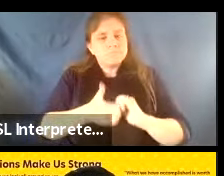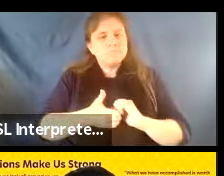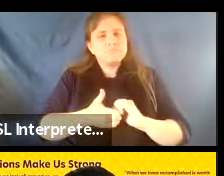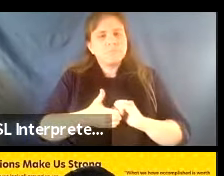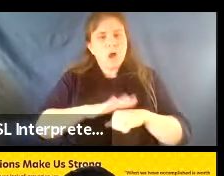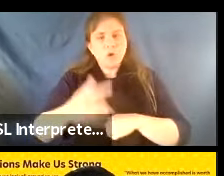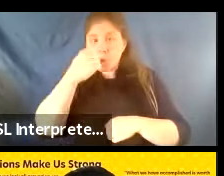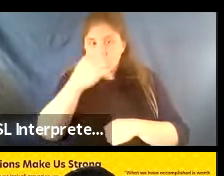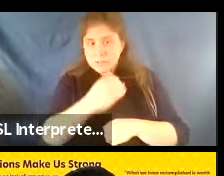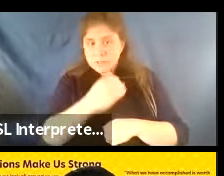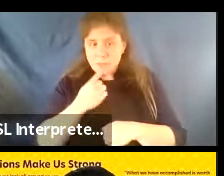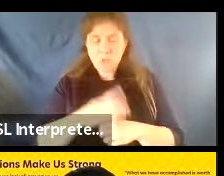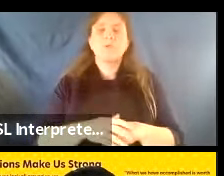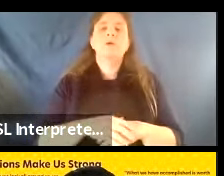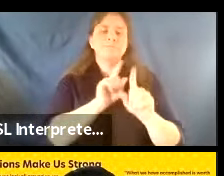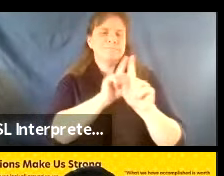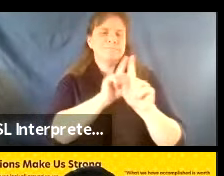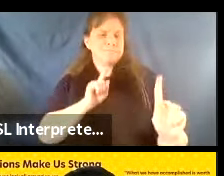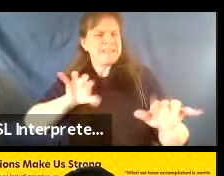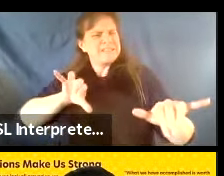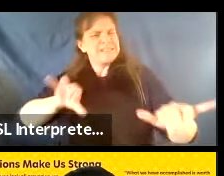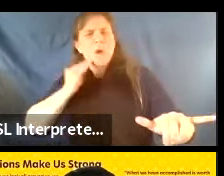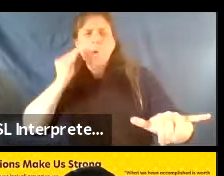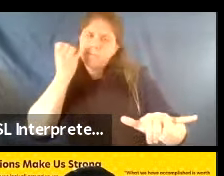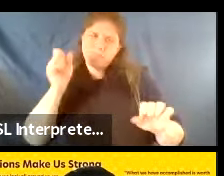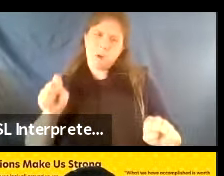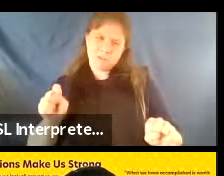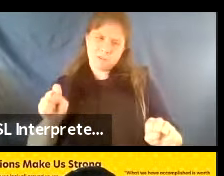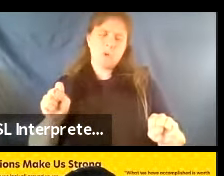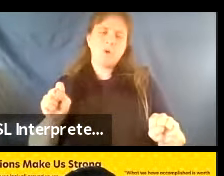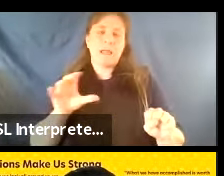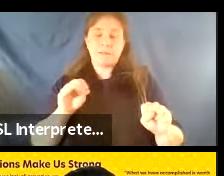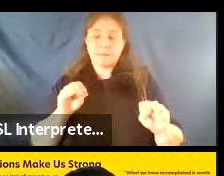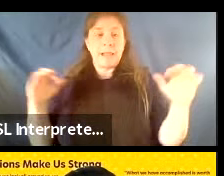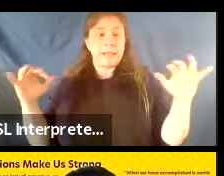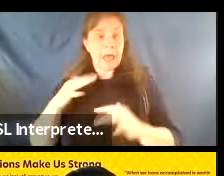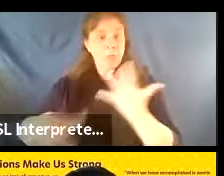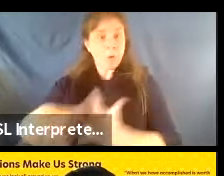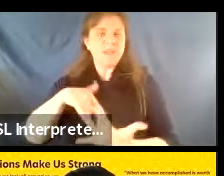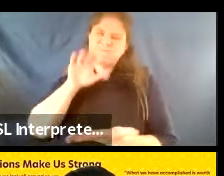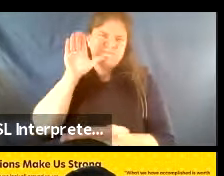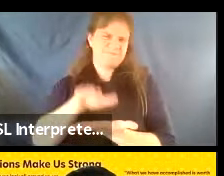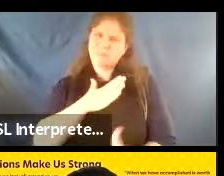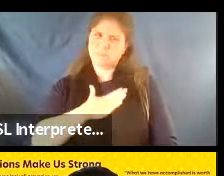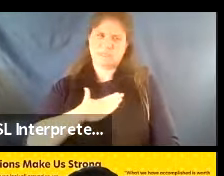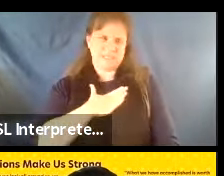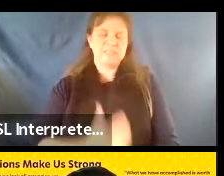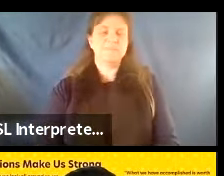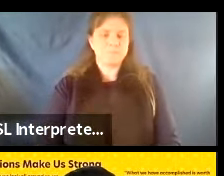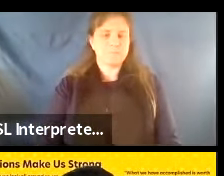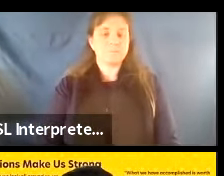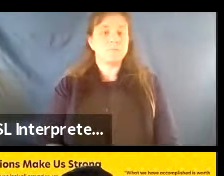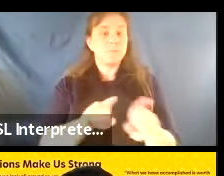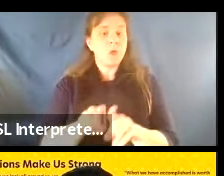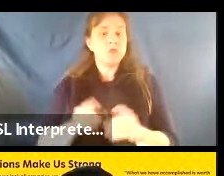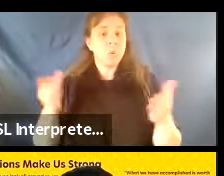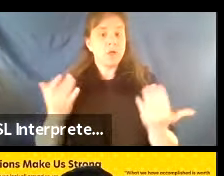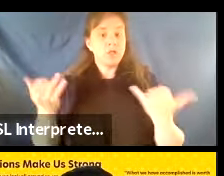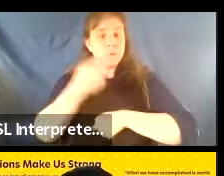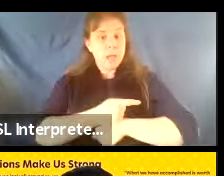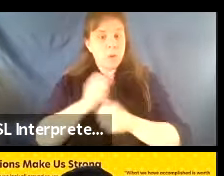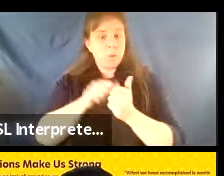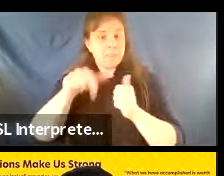distance, staying home as much as possible, and really minimizing gathering. And we are here today, and as always with this group, with this